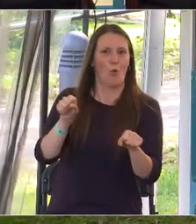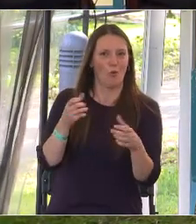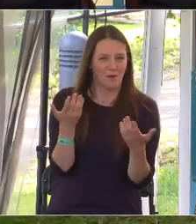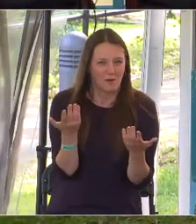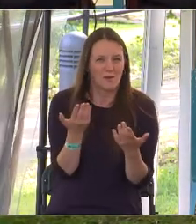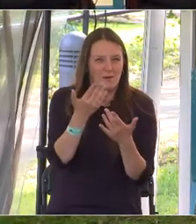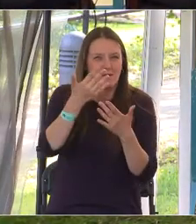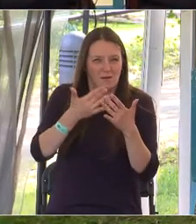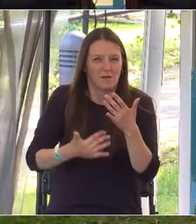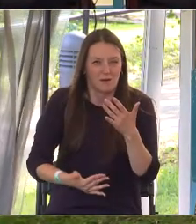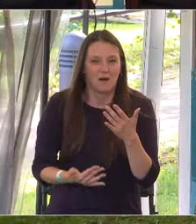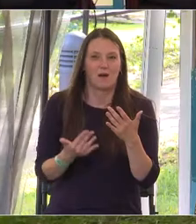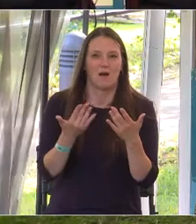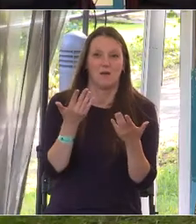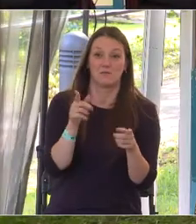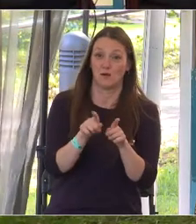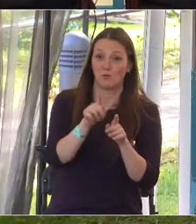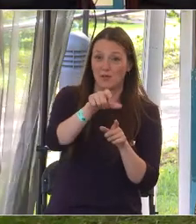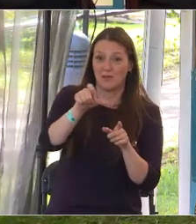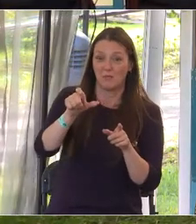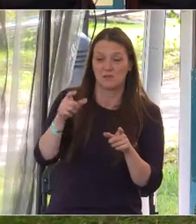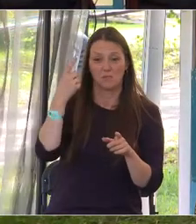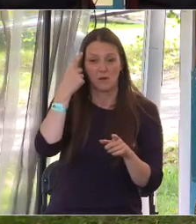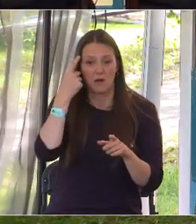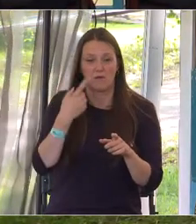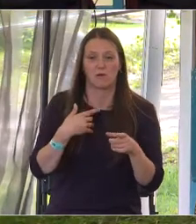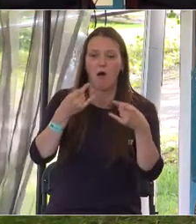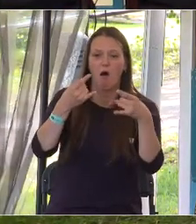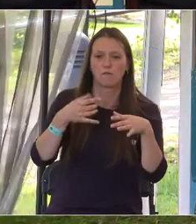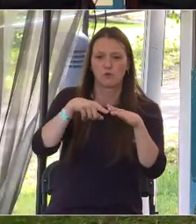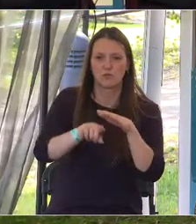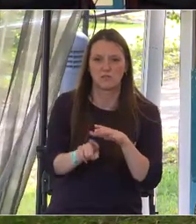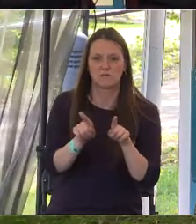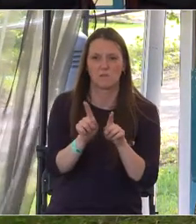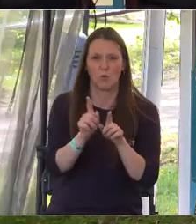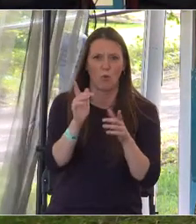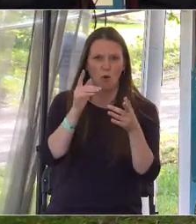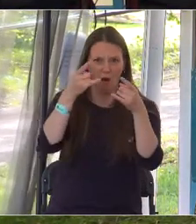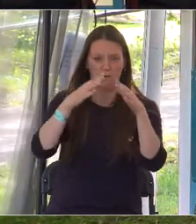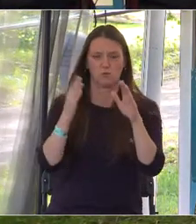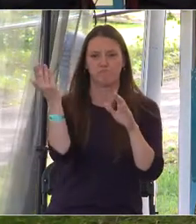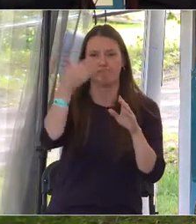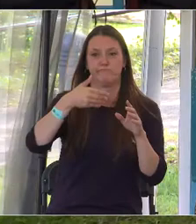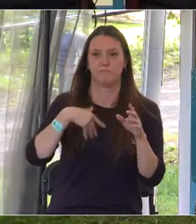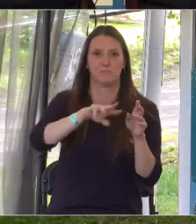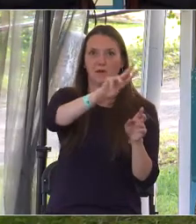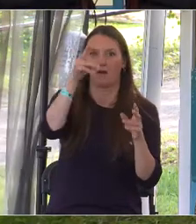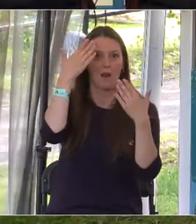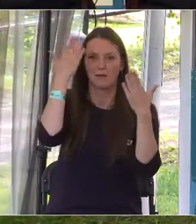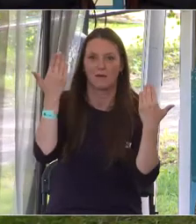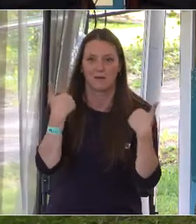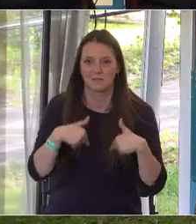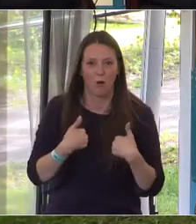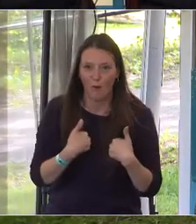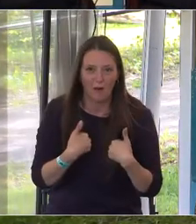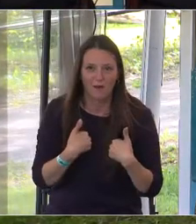having a shield, a computer before them actually gives them either anonymity or basically